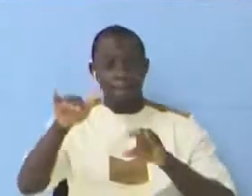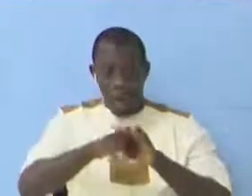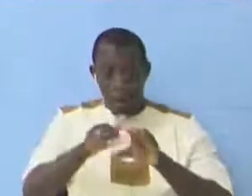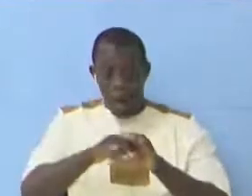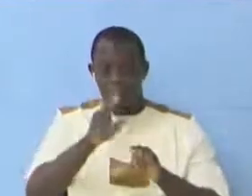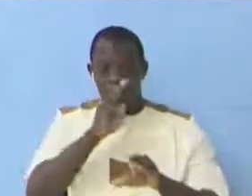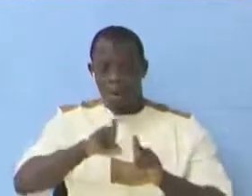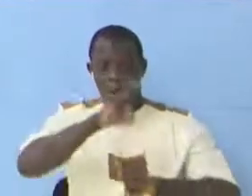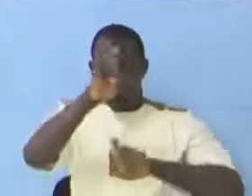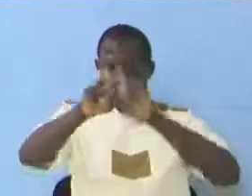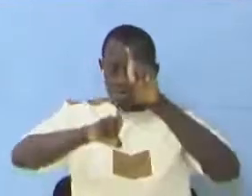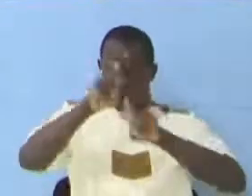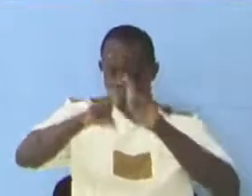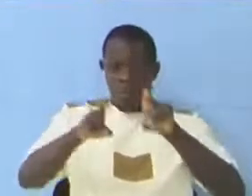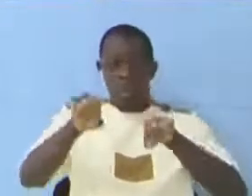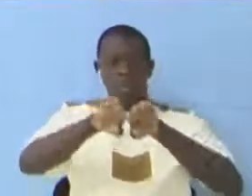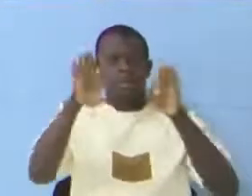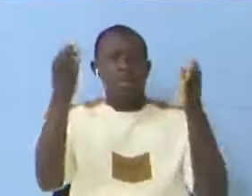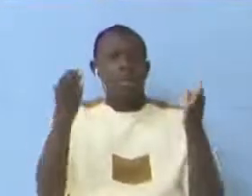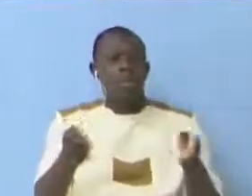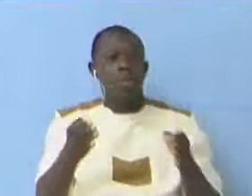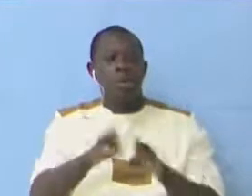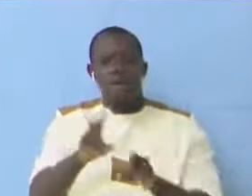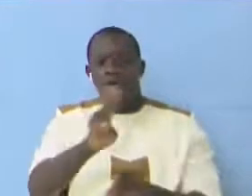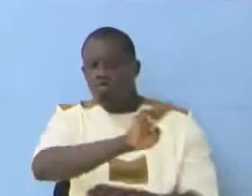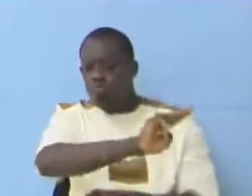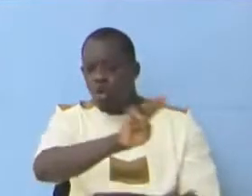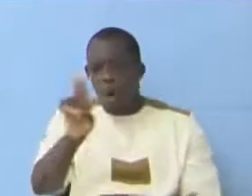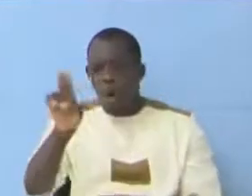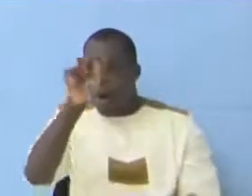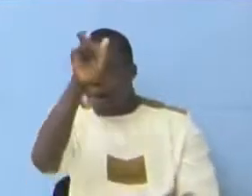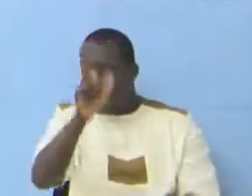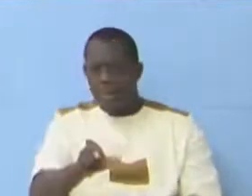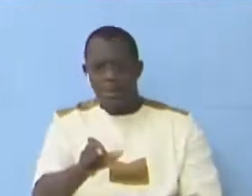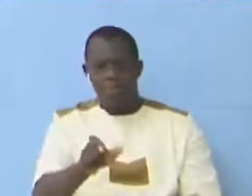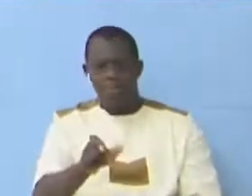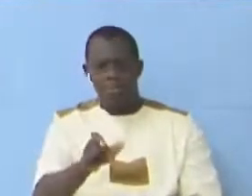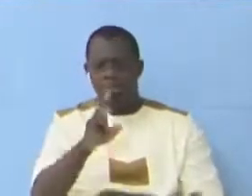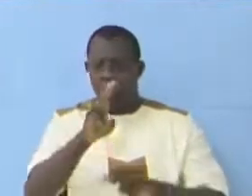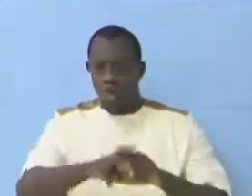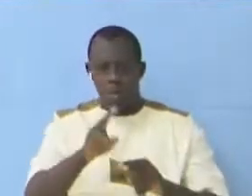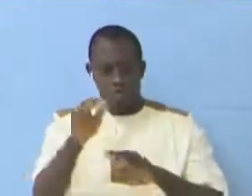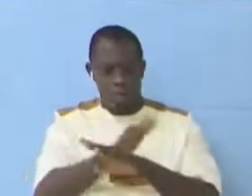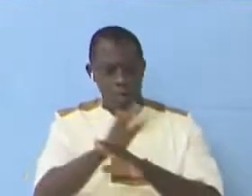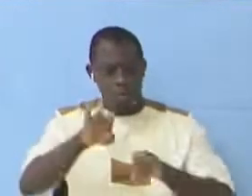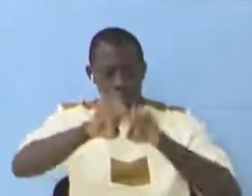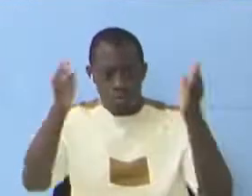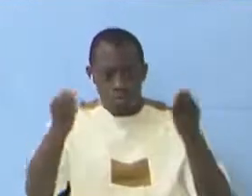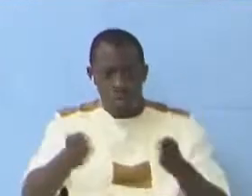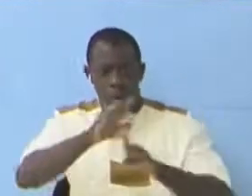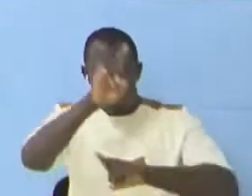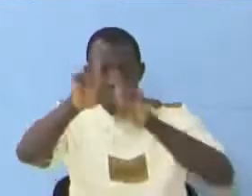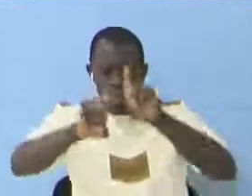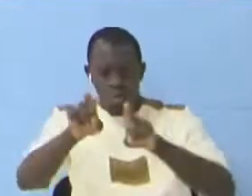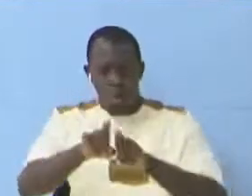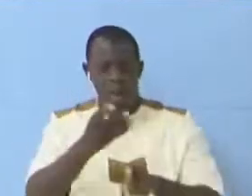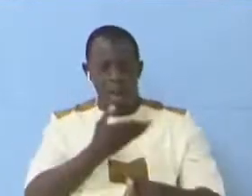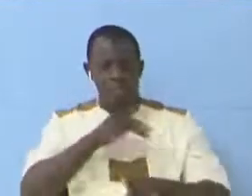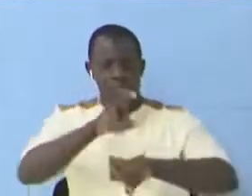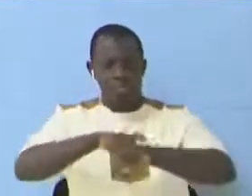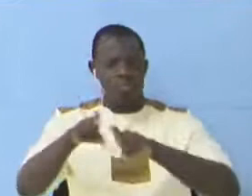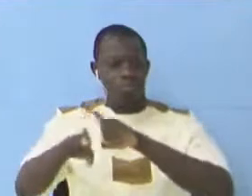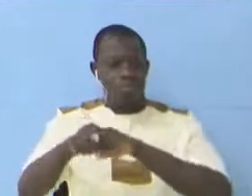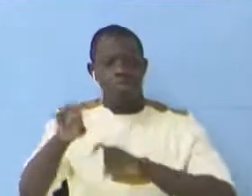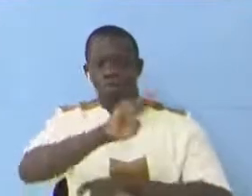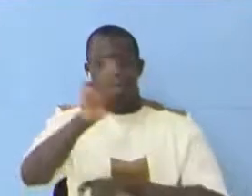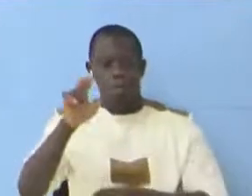that panel that nobody appeared before the panel in handcuffs? loolu mun a wax nag ci ñi bokkoon ci panel boobu ne ñu amut kenn kuñ teewal